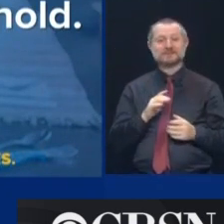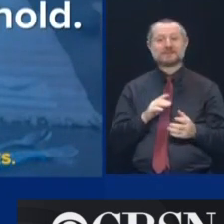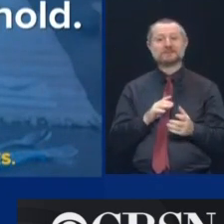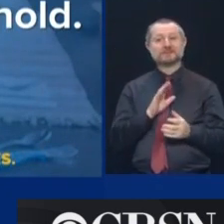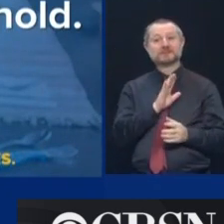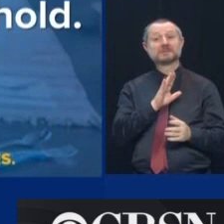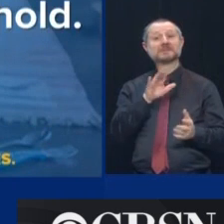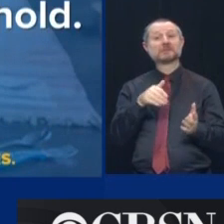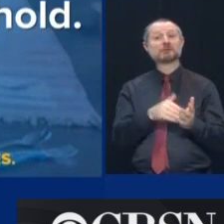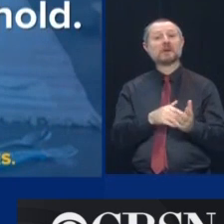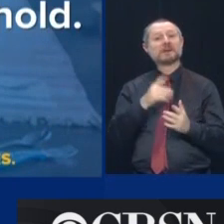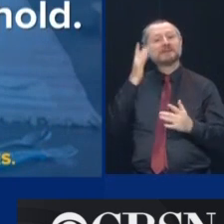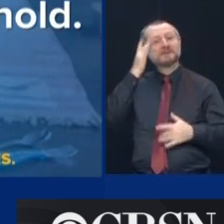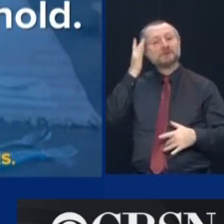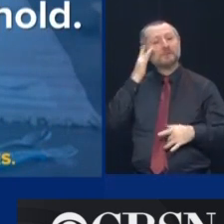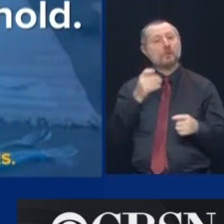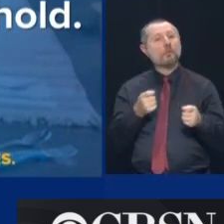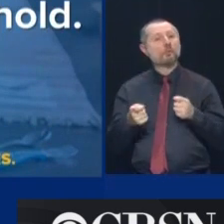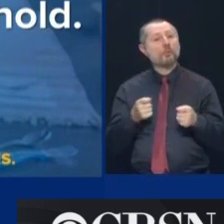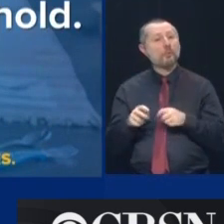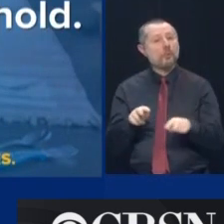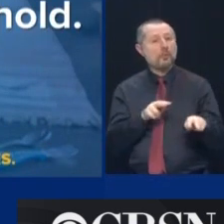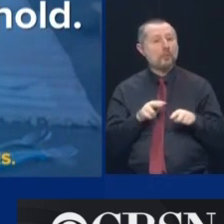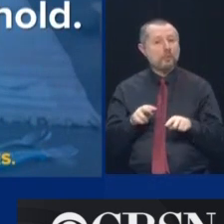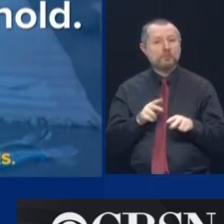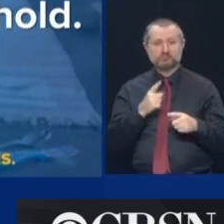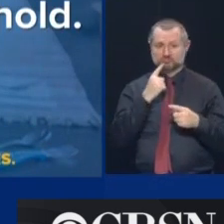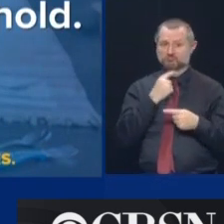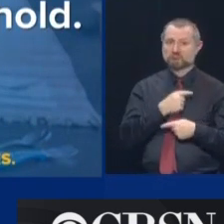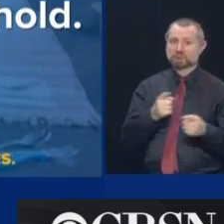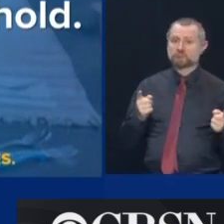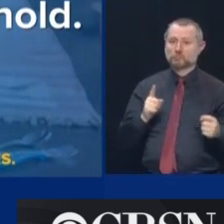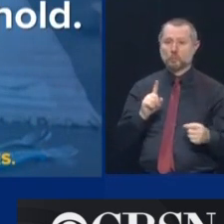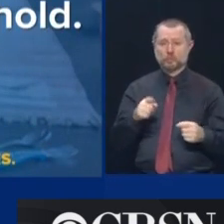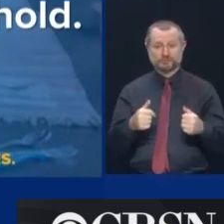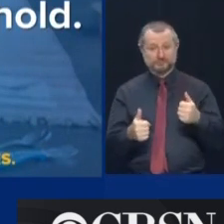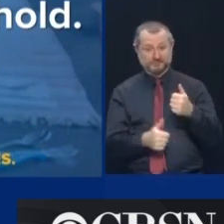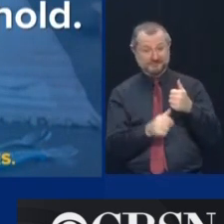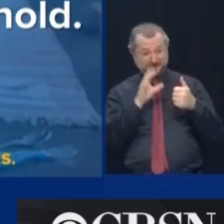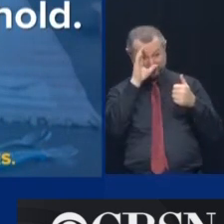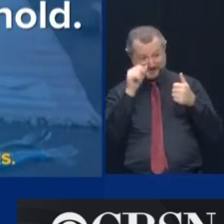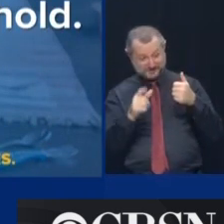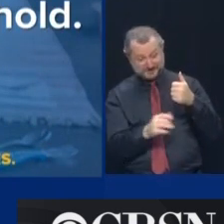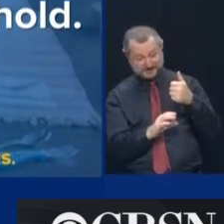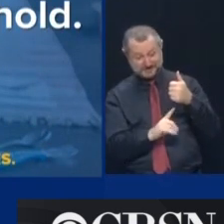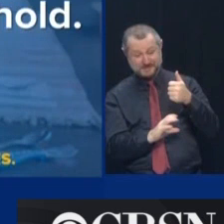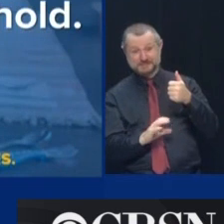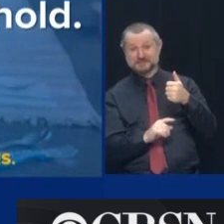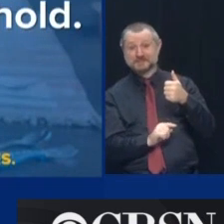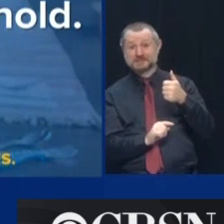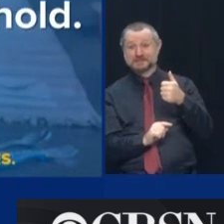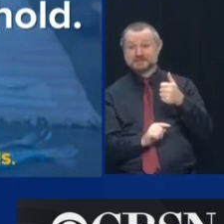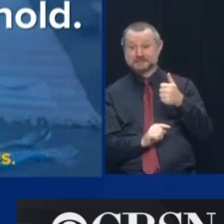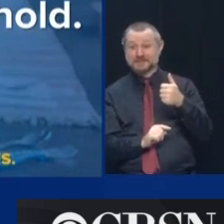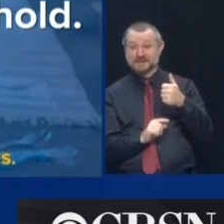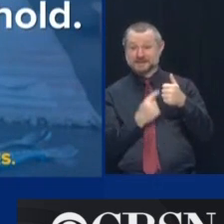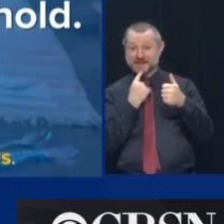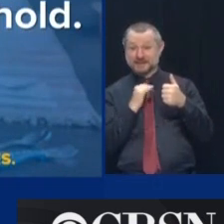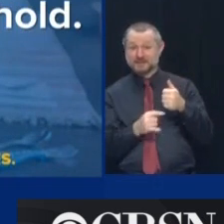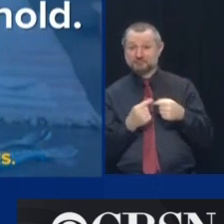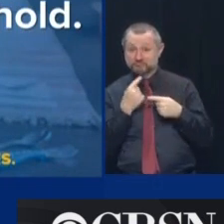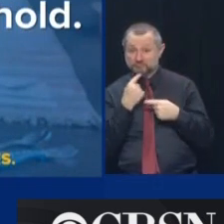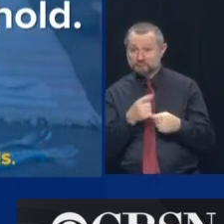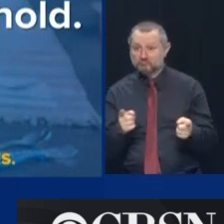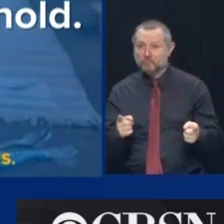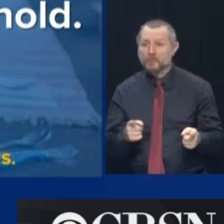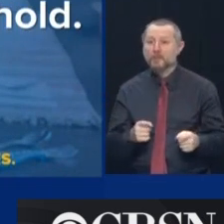for Disease Control, reports to him. His CDC says